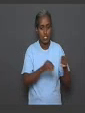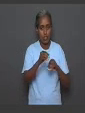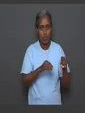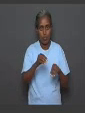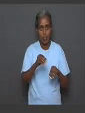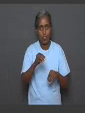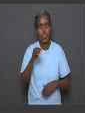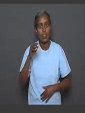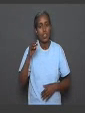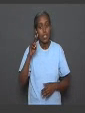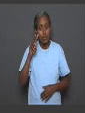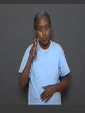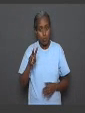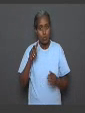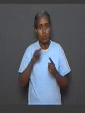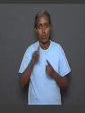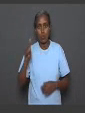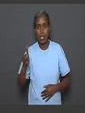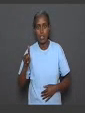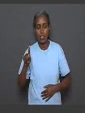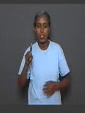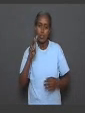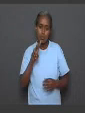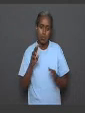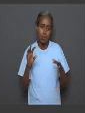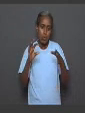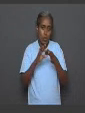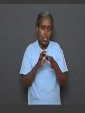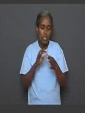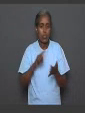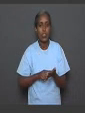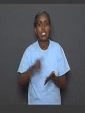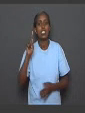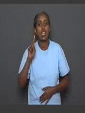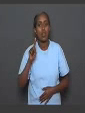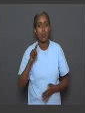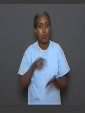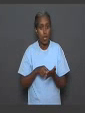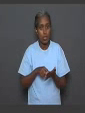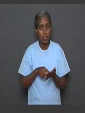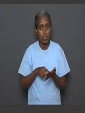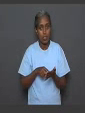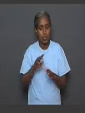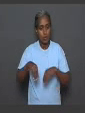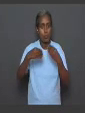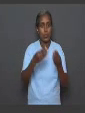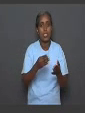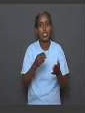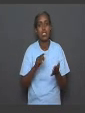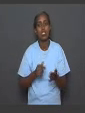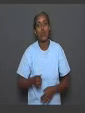add 2, 1 to coordinates of the initial point to bring it to the